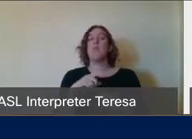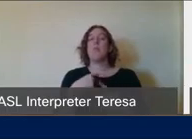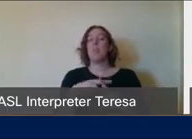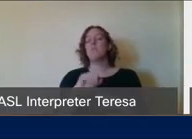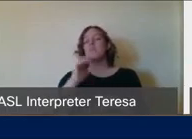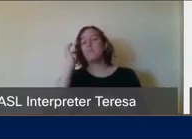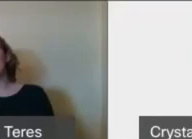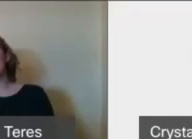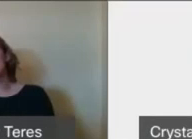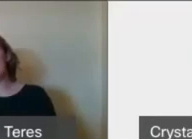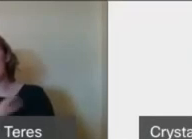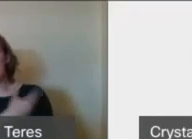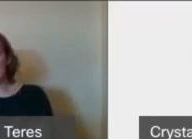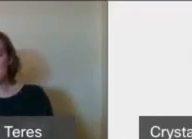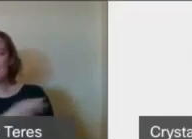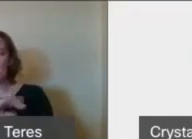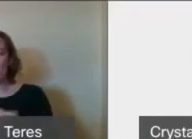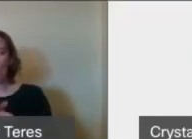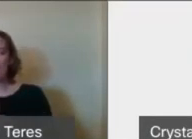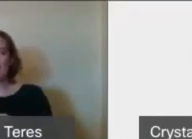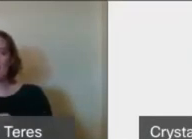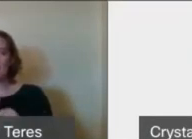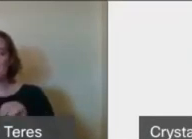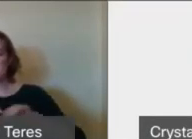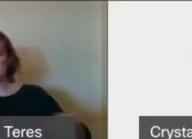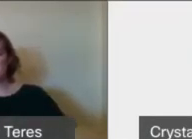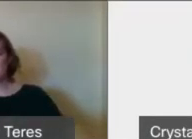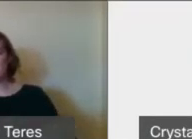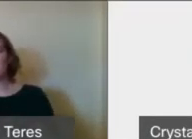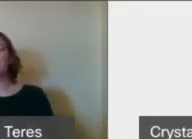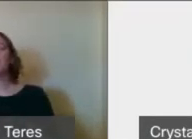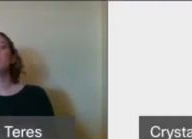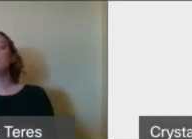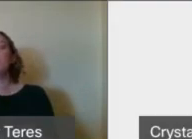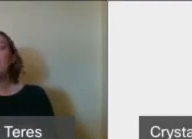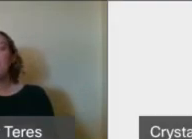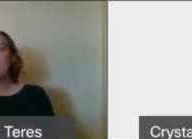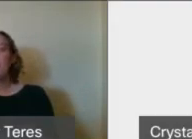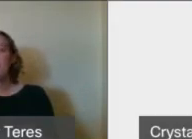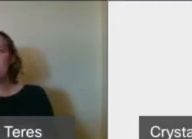on vaccinations and the COVID-19 outbreak, presented by Mr. Michael Siegelman.